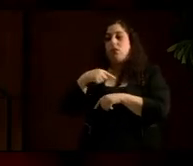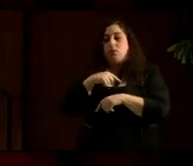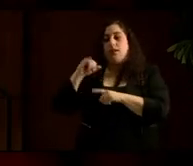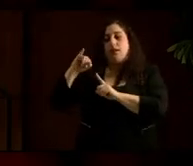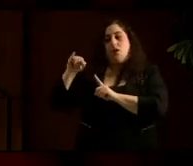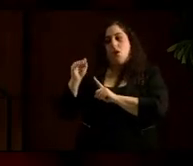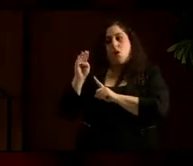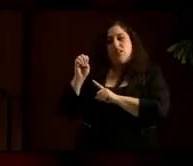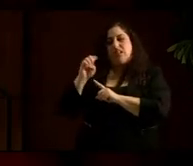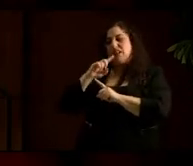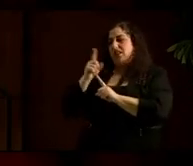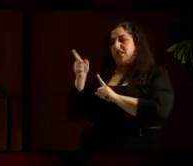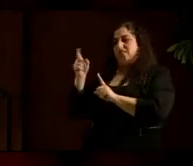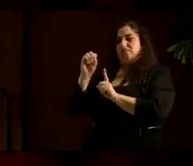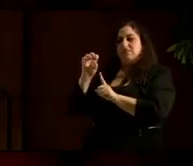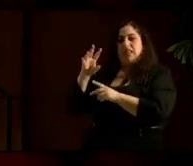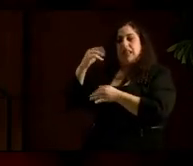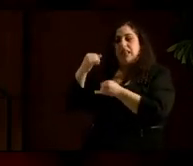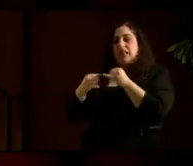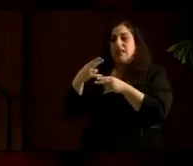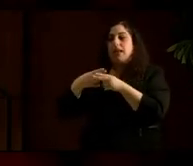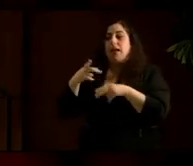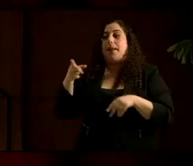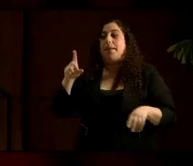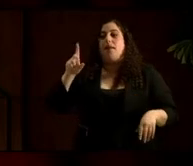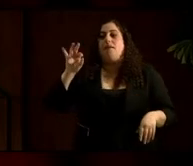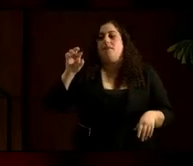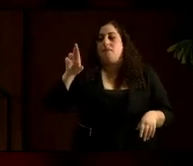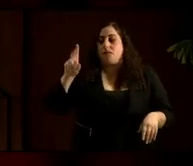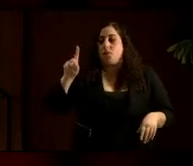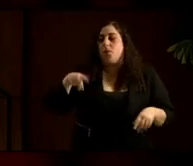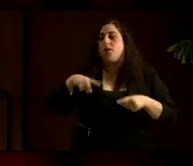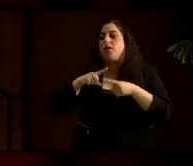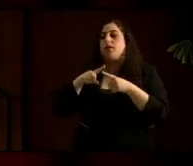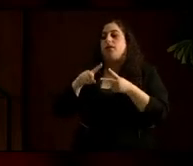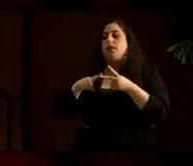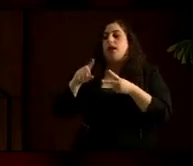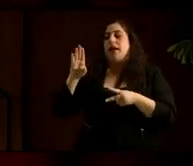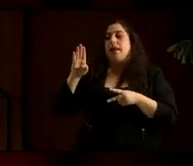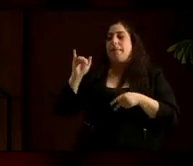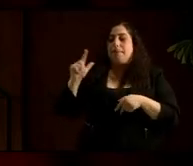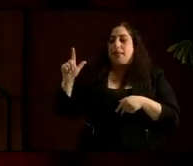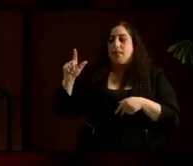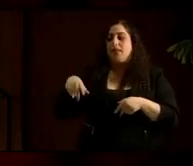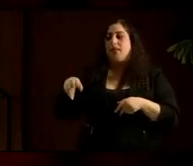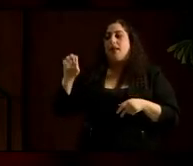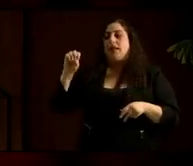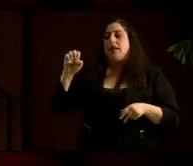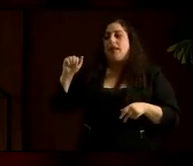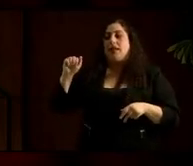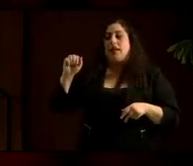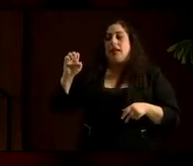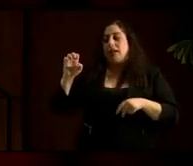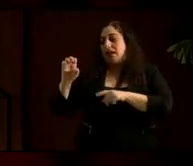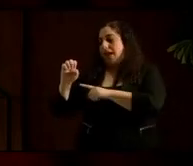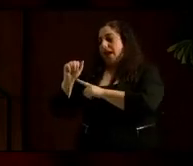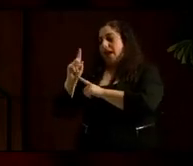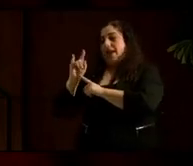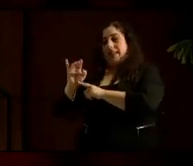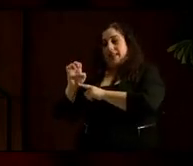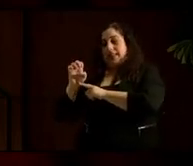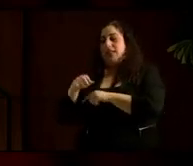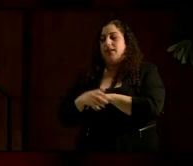Treasurer Amanda Fuller, and Parliamentarian Bill Eady, it is my pleasure as Senate Chair to welcome you to